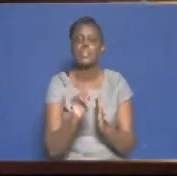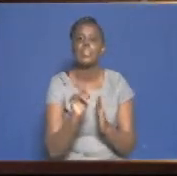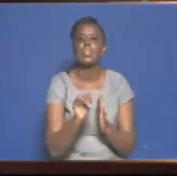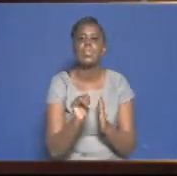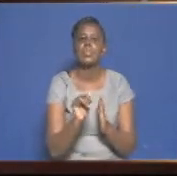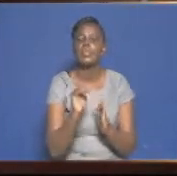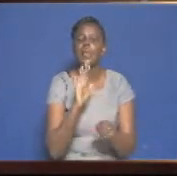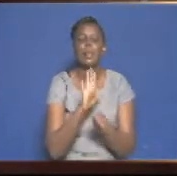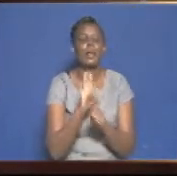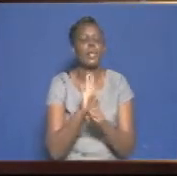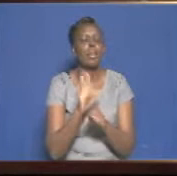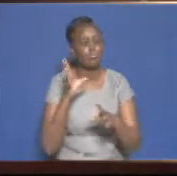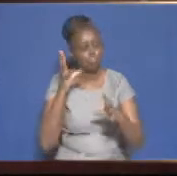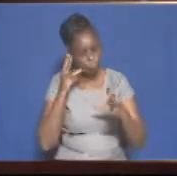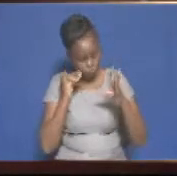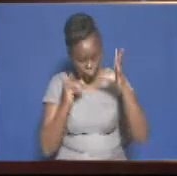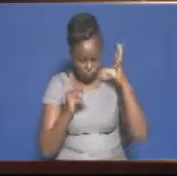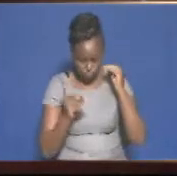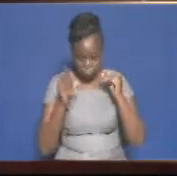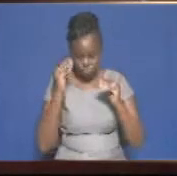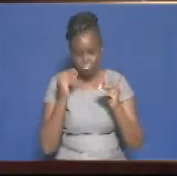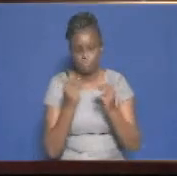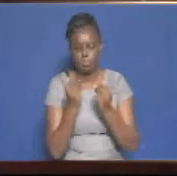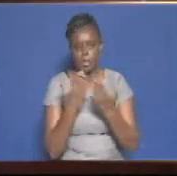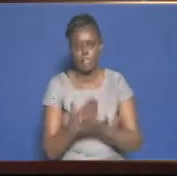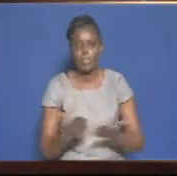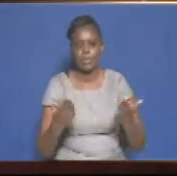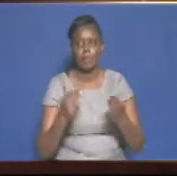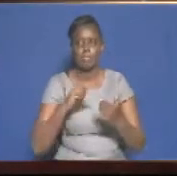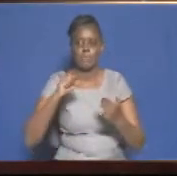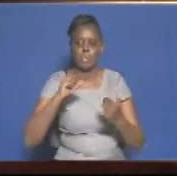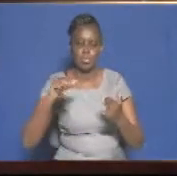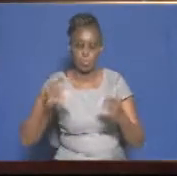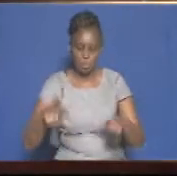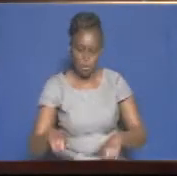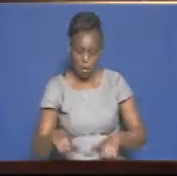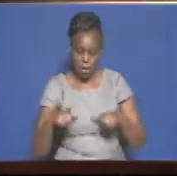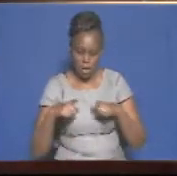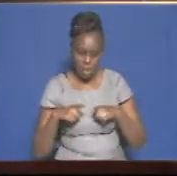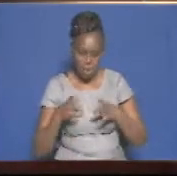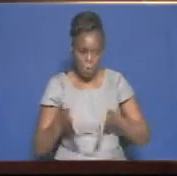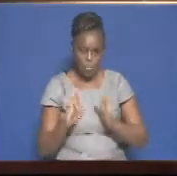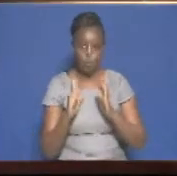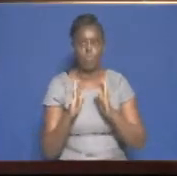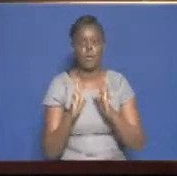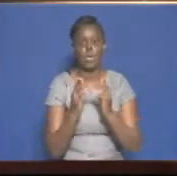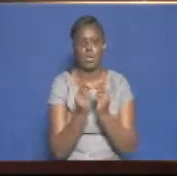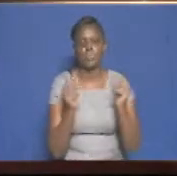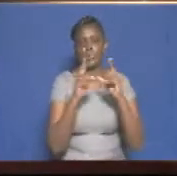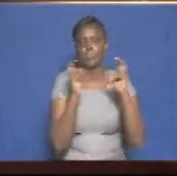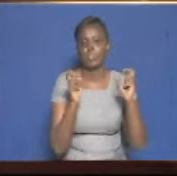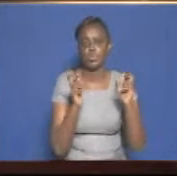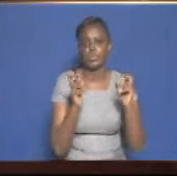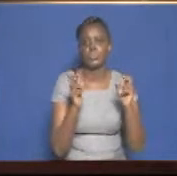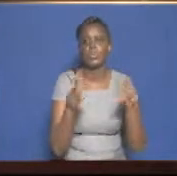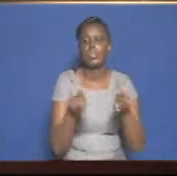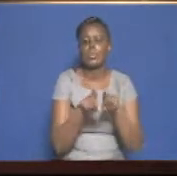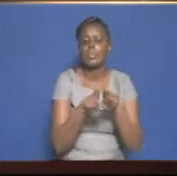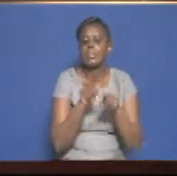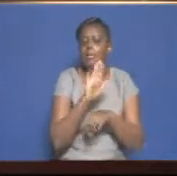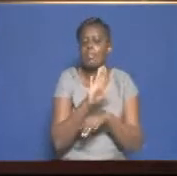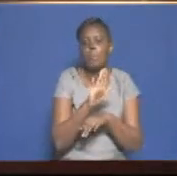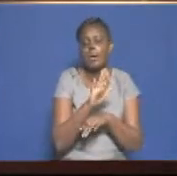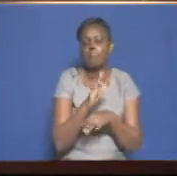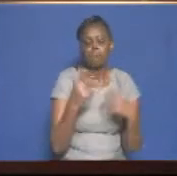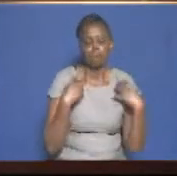there's a lot that we have learned from Jakoyo around his political life, around the way he handled his issues, around his